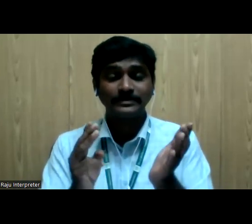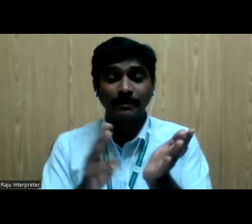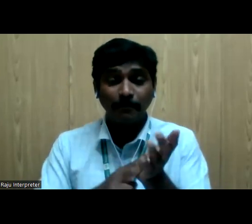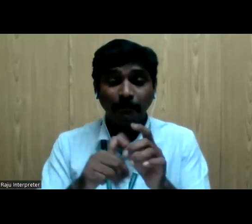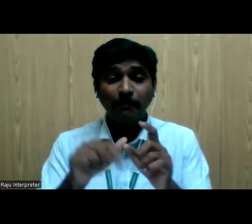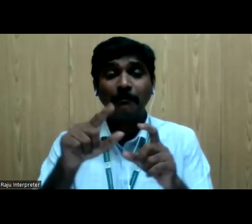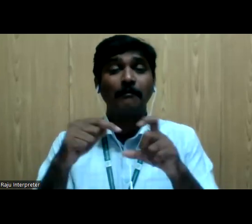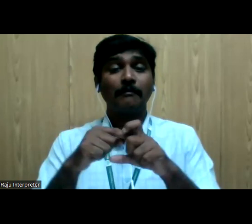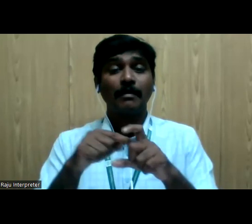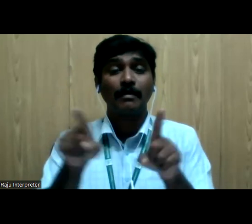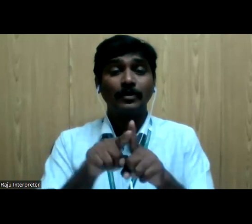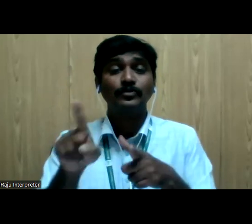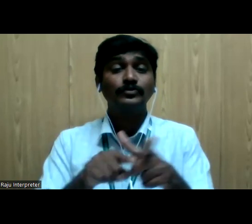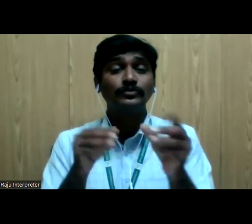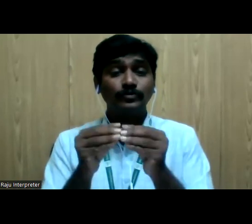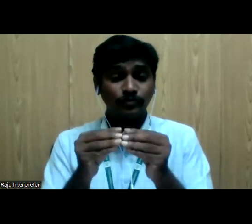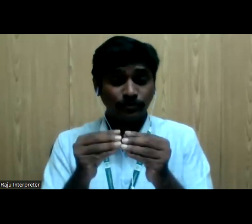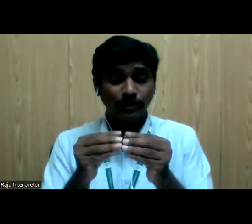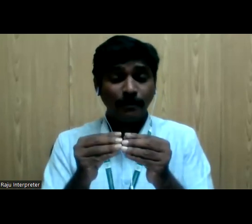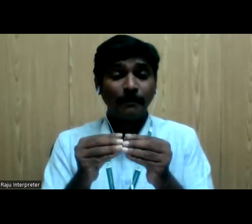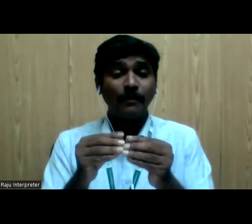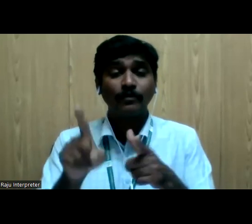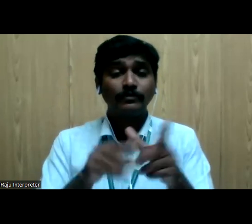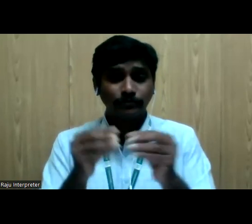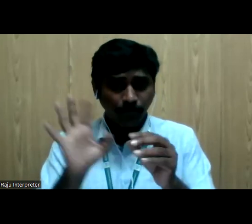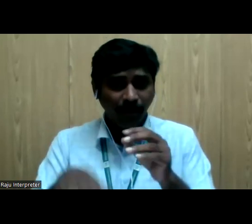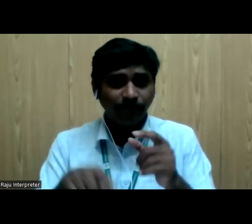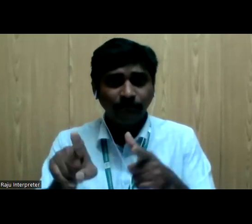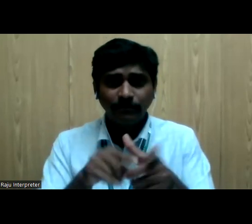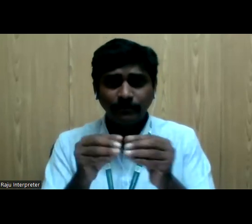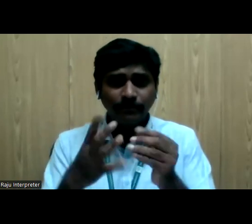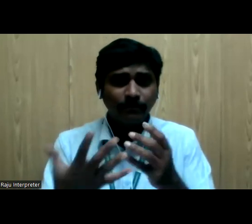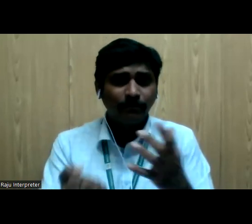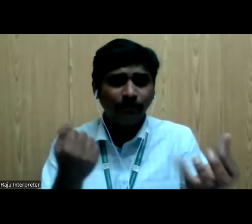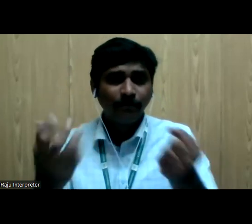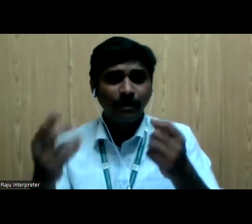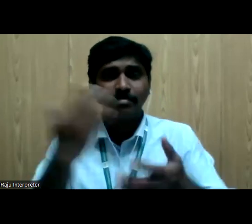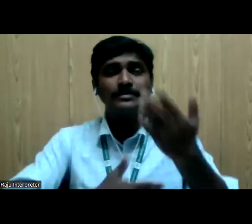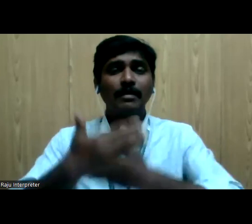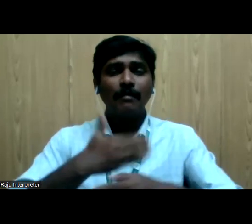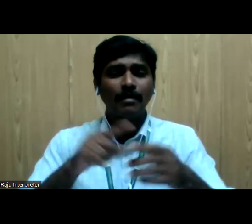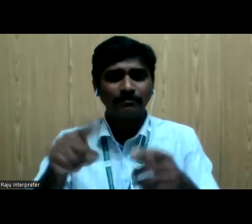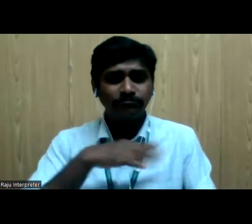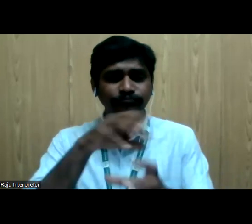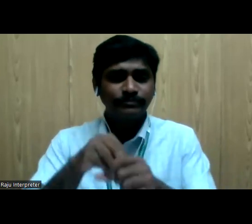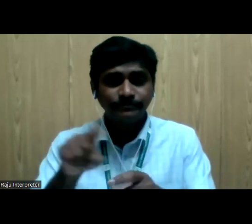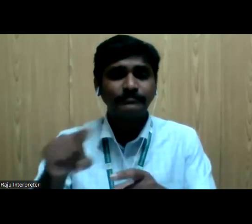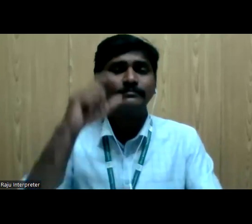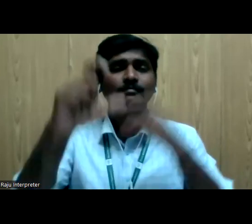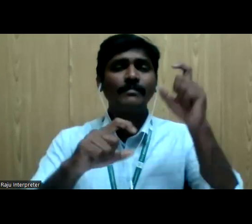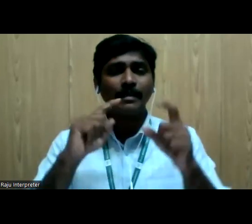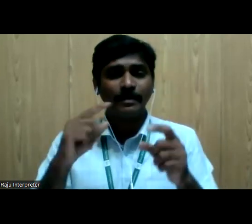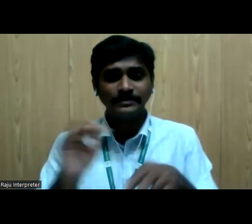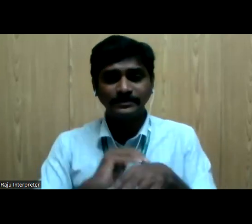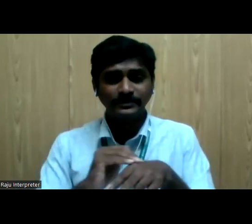to organize job melas for persons with disabilities, given the fact that there are so many tech companies, other service